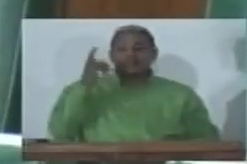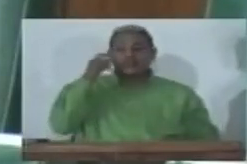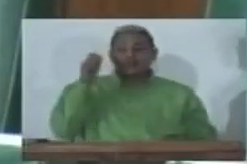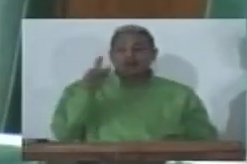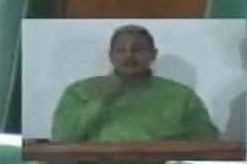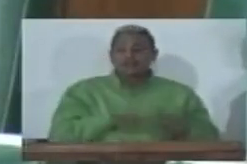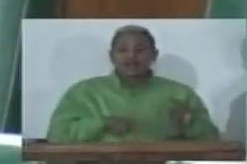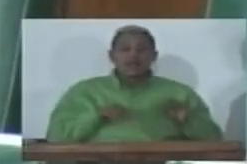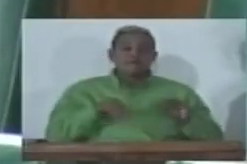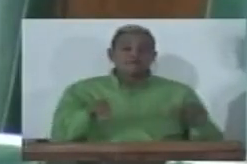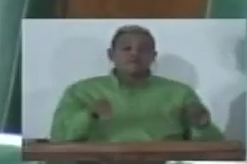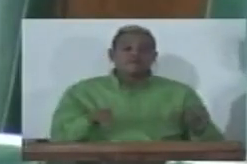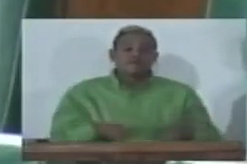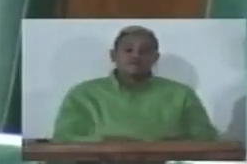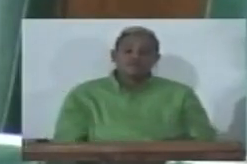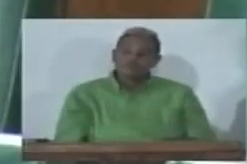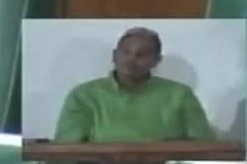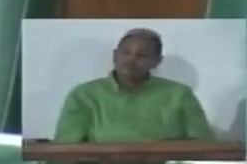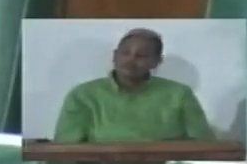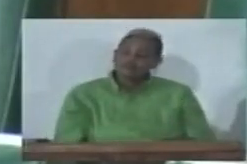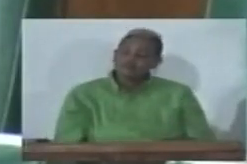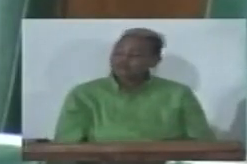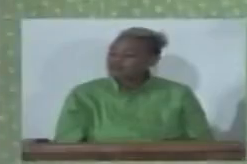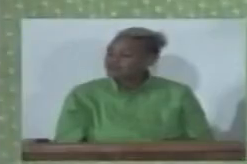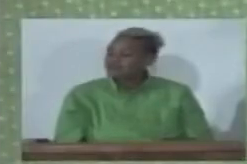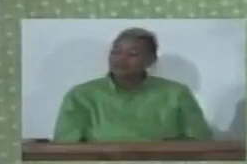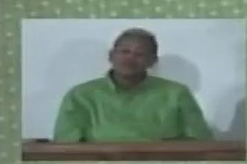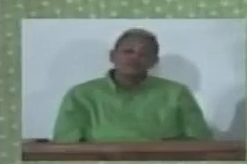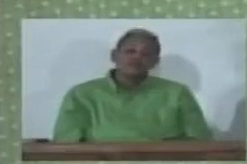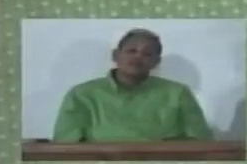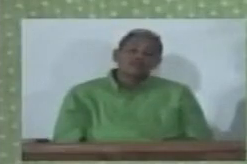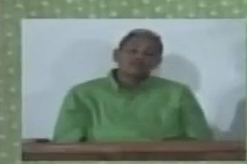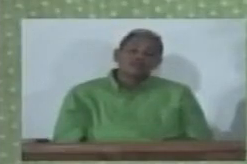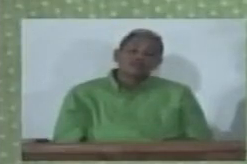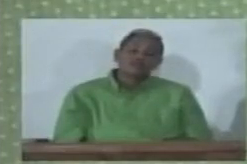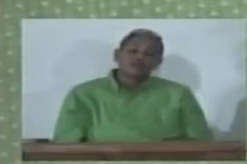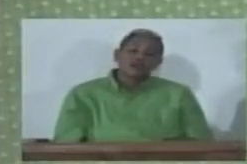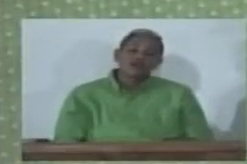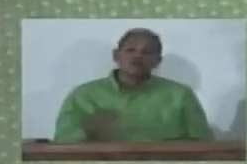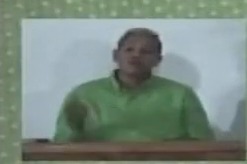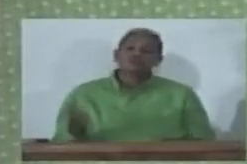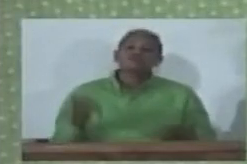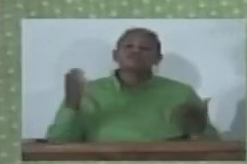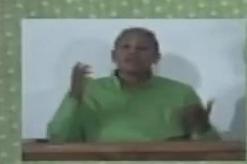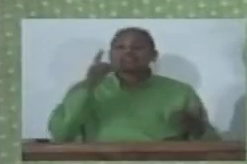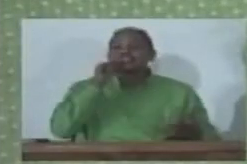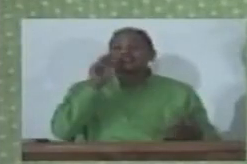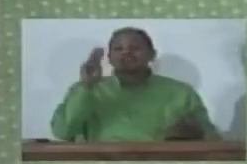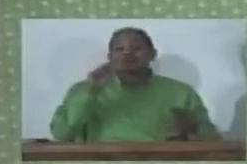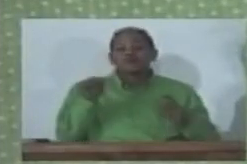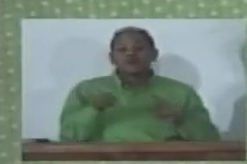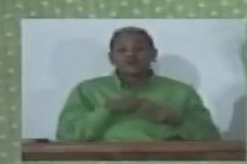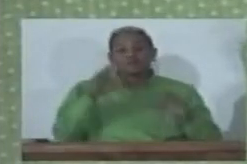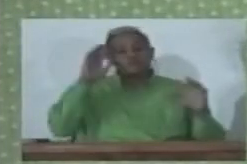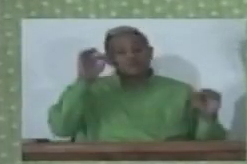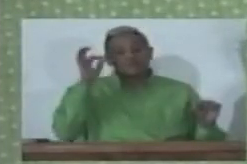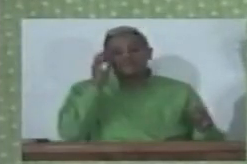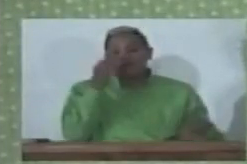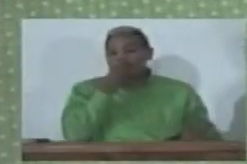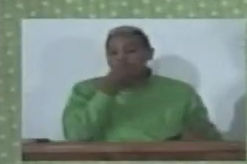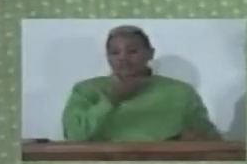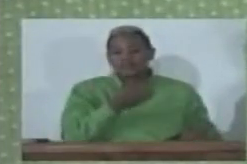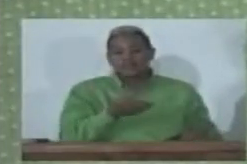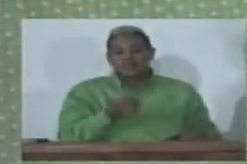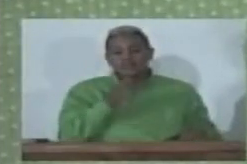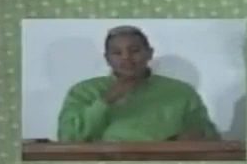immobile. Sorry, you know, I wanted to raise the issue of chikungunya in the Senate when President Morris was here, but he didn't regard